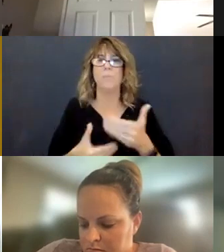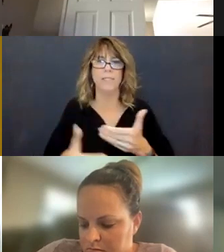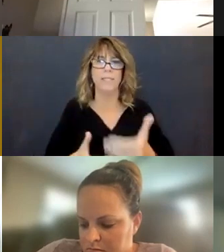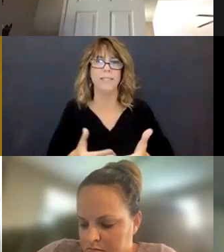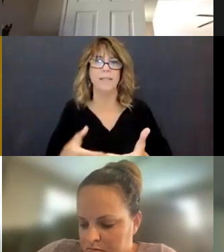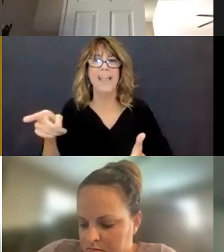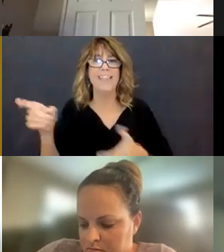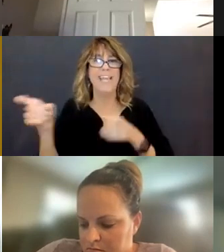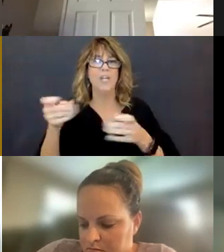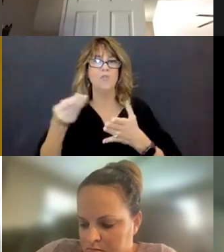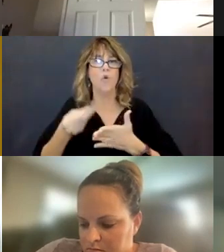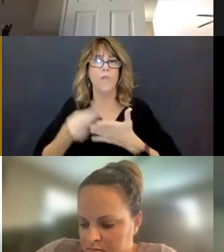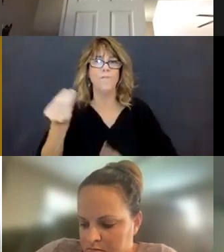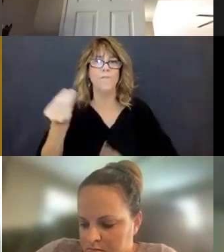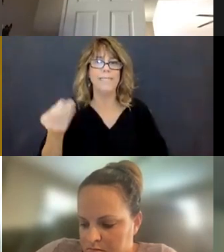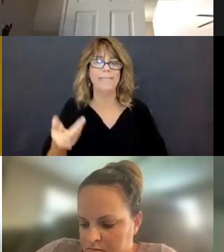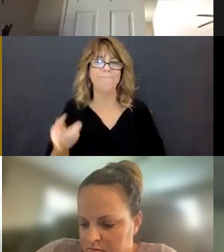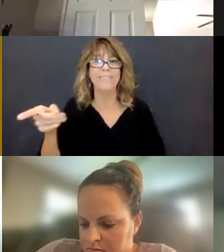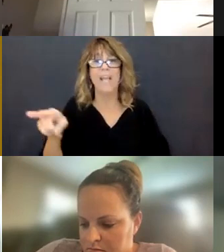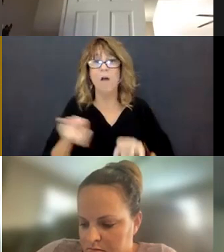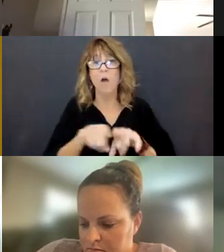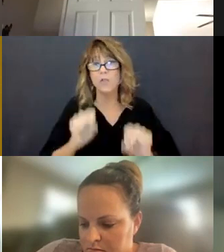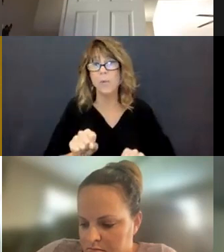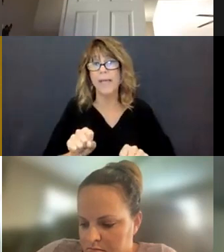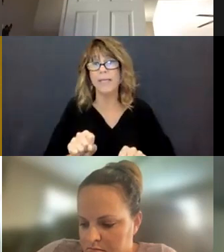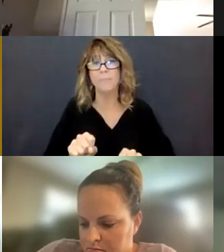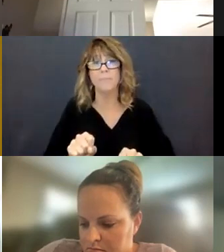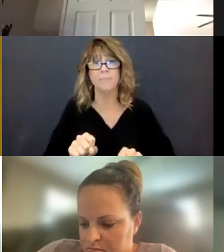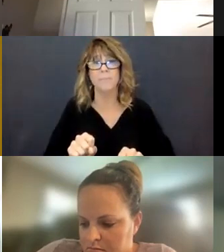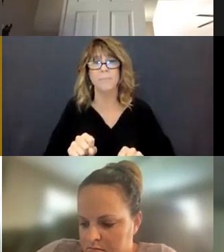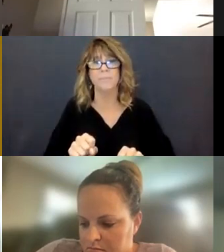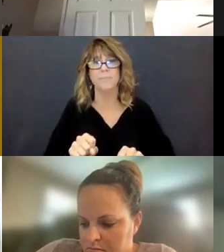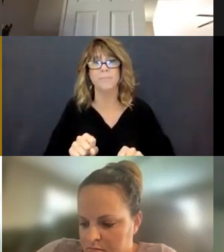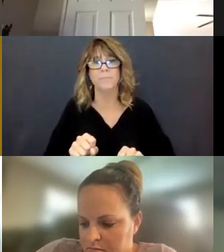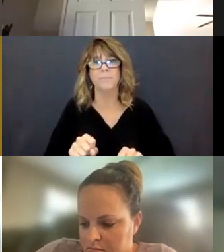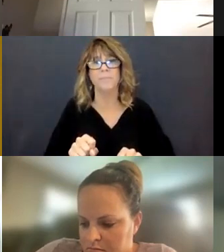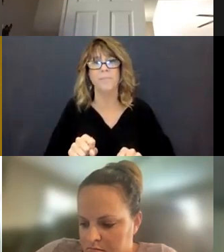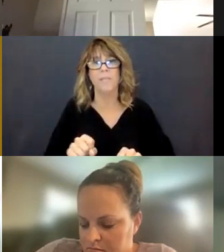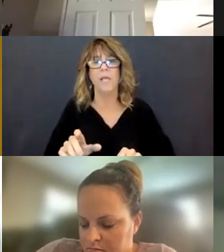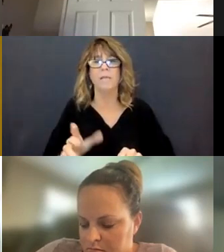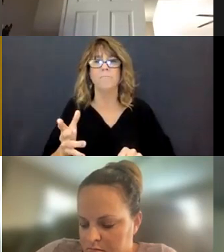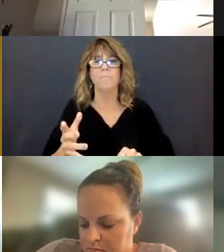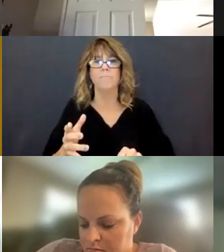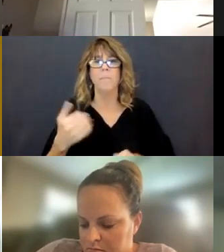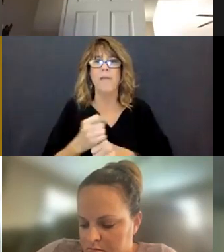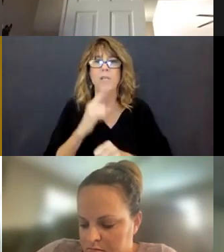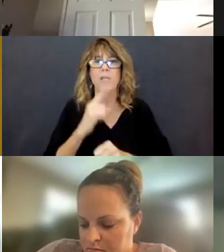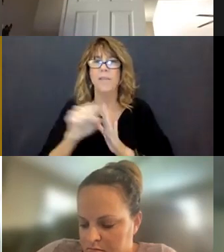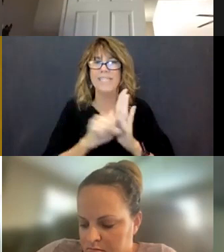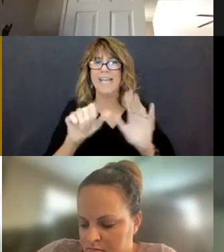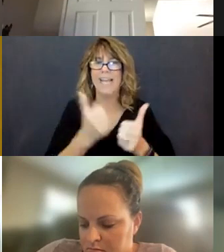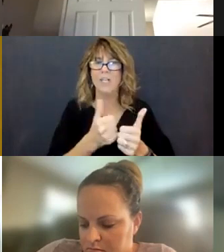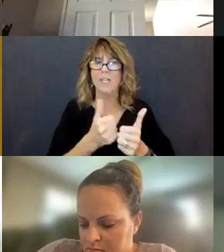control the funding, and they can also really hold state agencies accountable in a way that